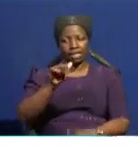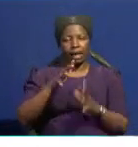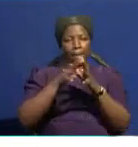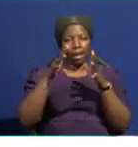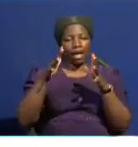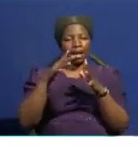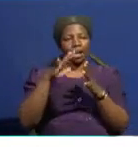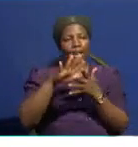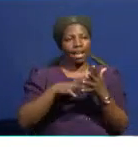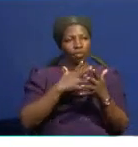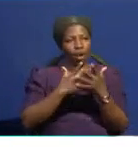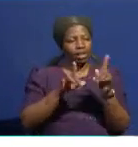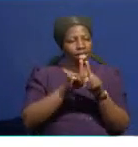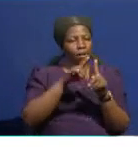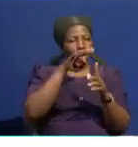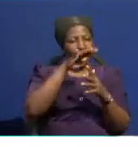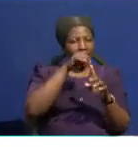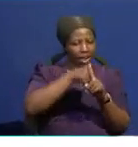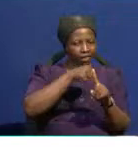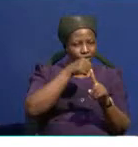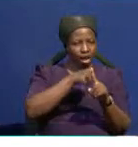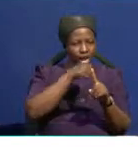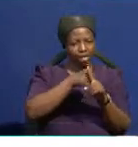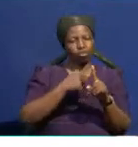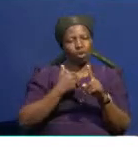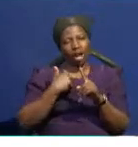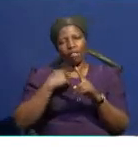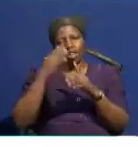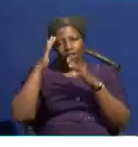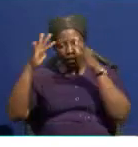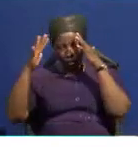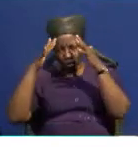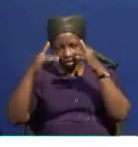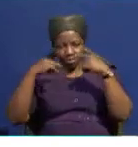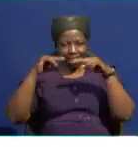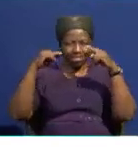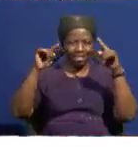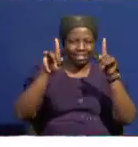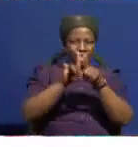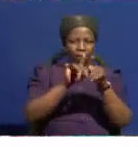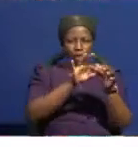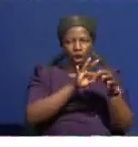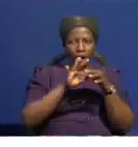and advocacy to drive innovation, excellence, and collaboration within the sector.